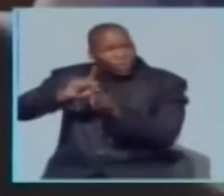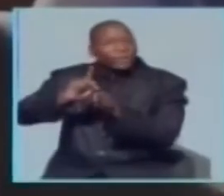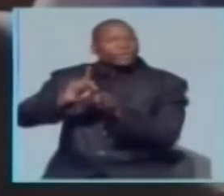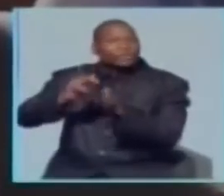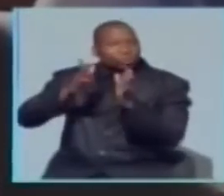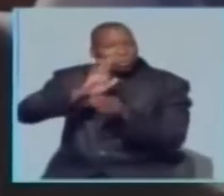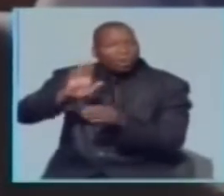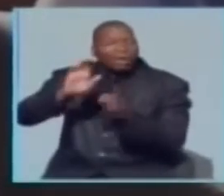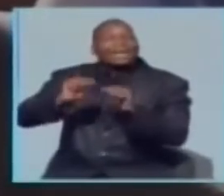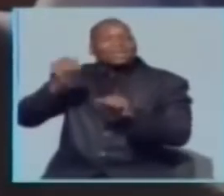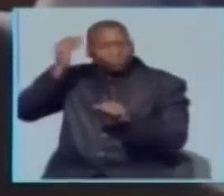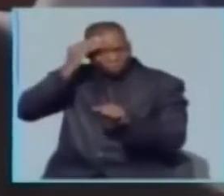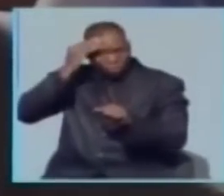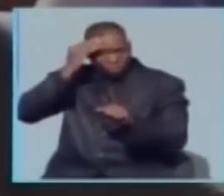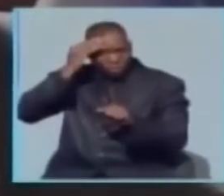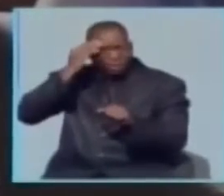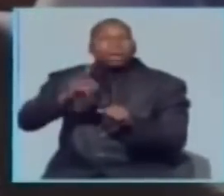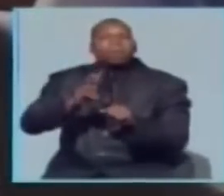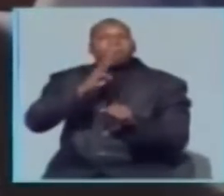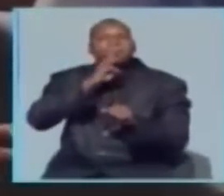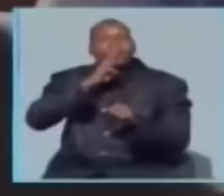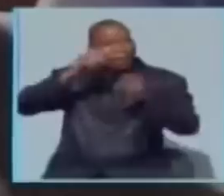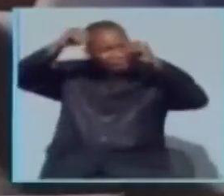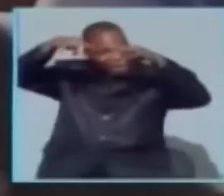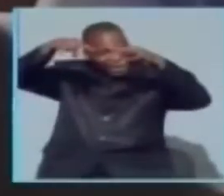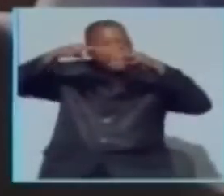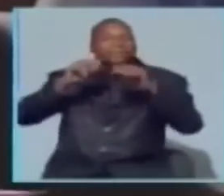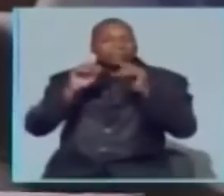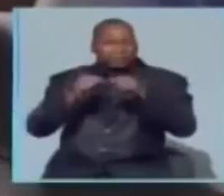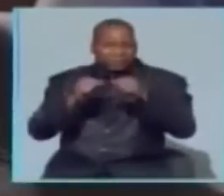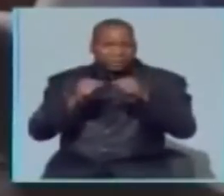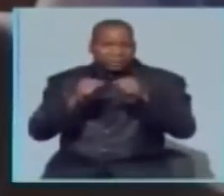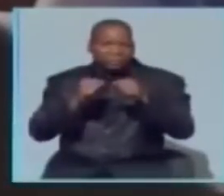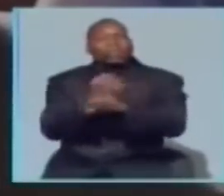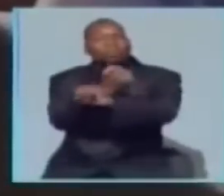hydropower wasn't going to sustain this growing demand. There are other